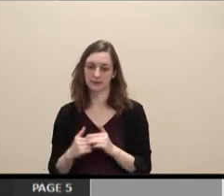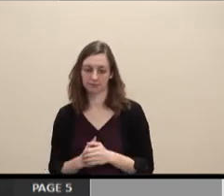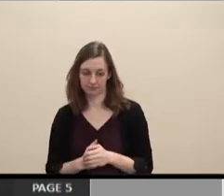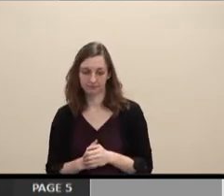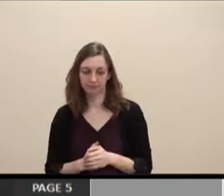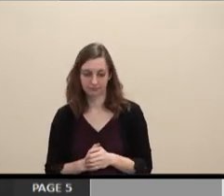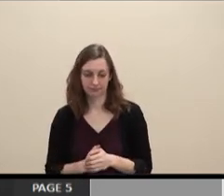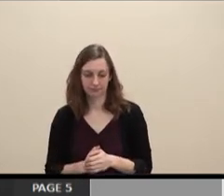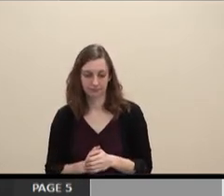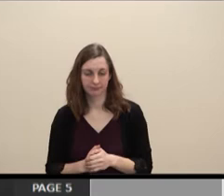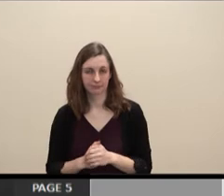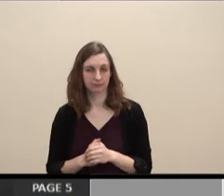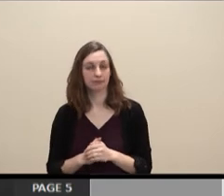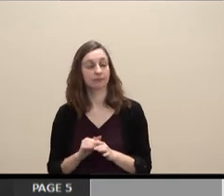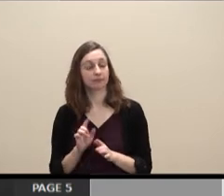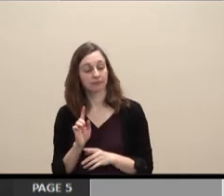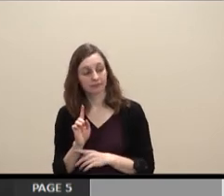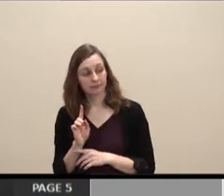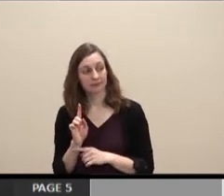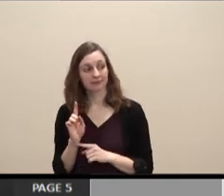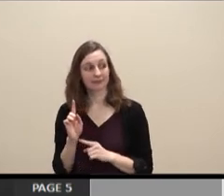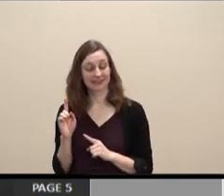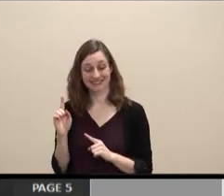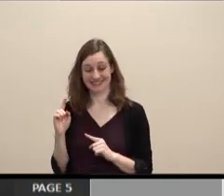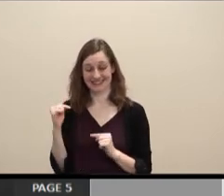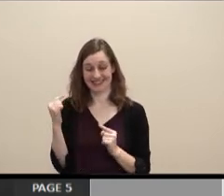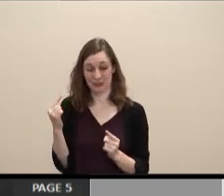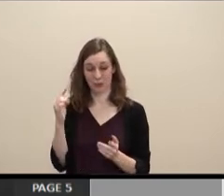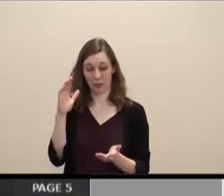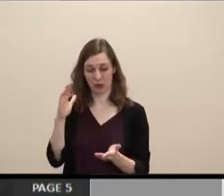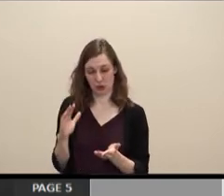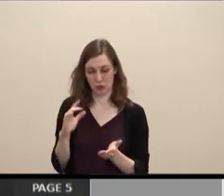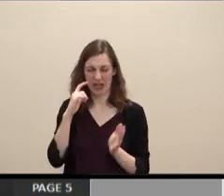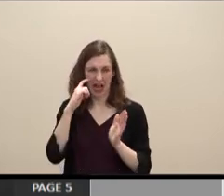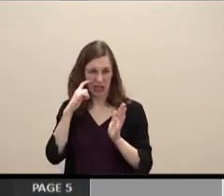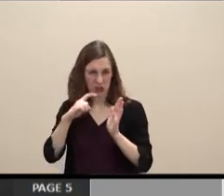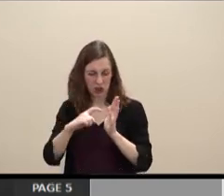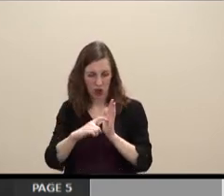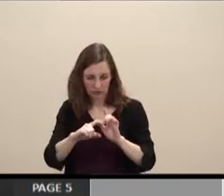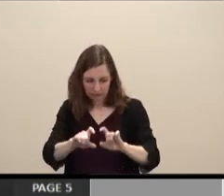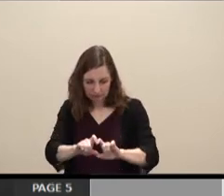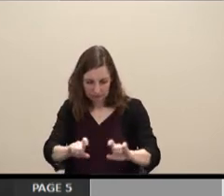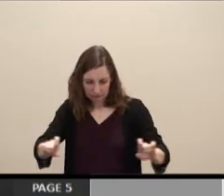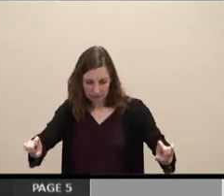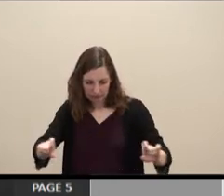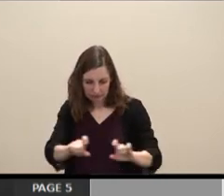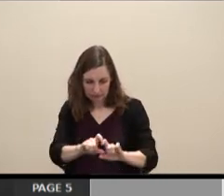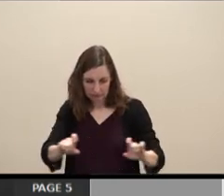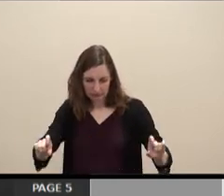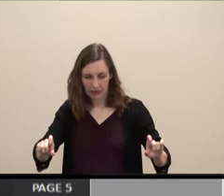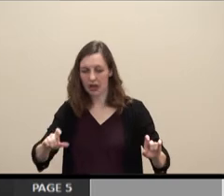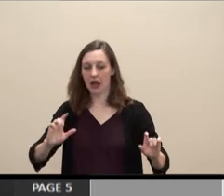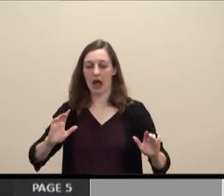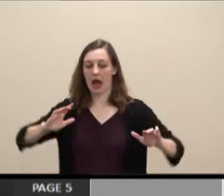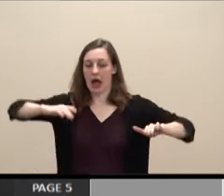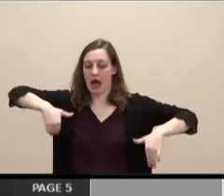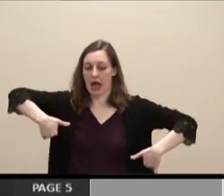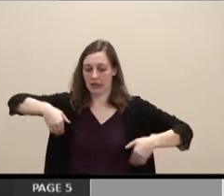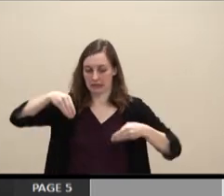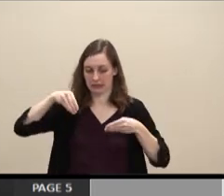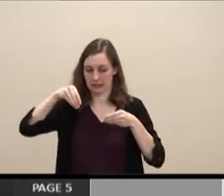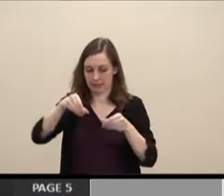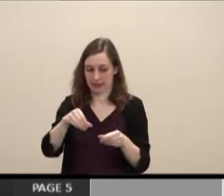since we reduced, I showed down below the line here, our unspent ESSER funds.